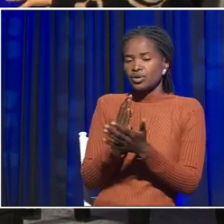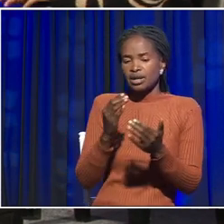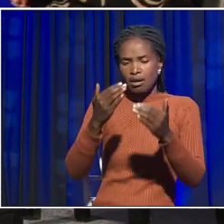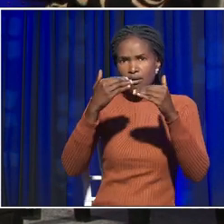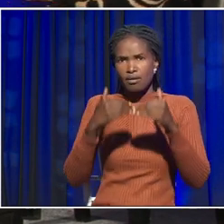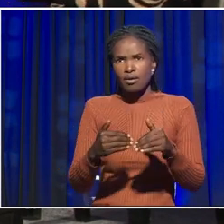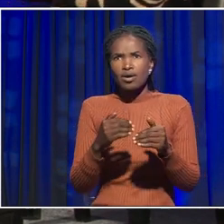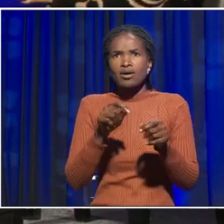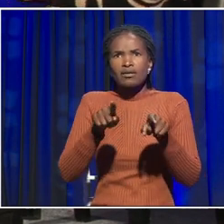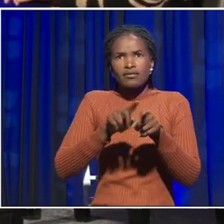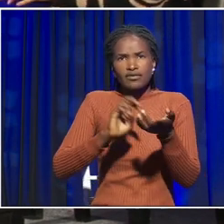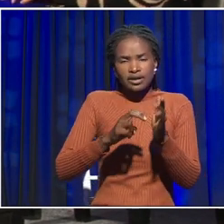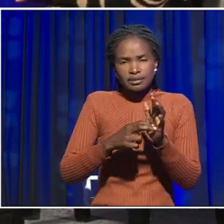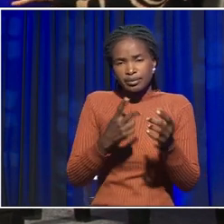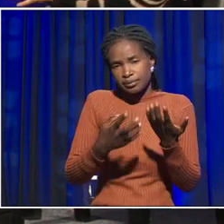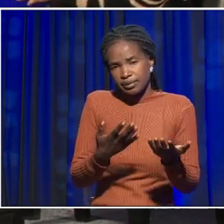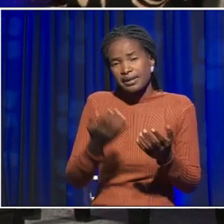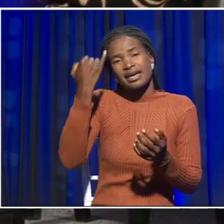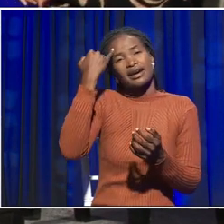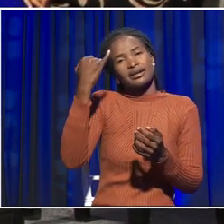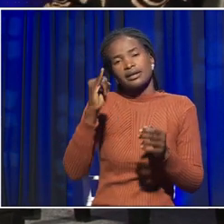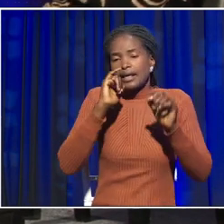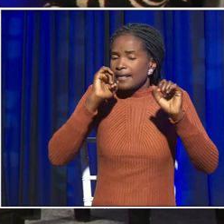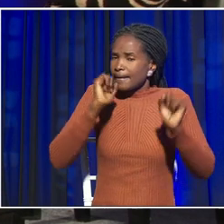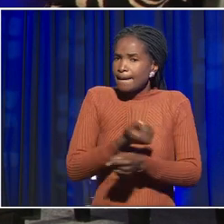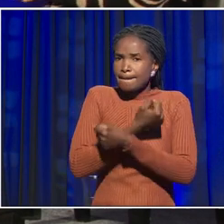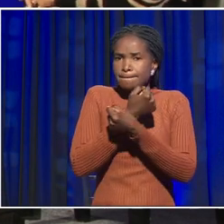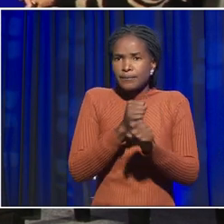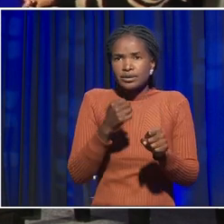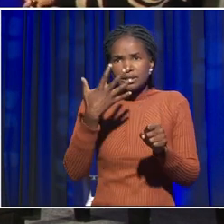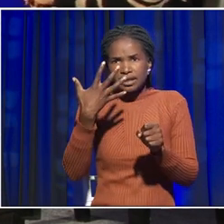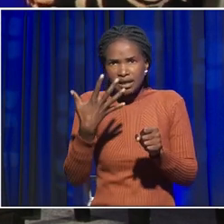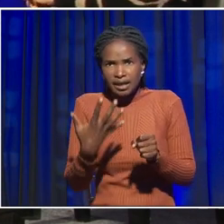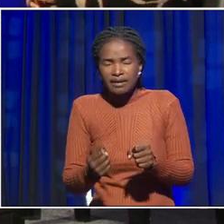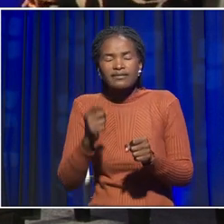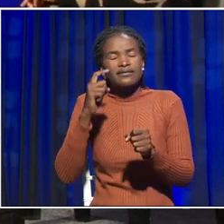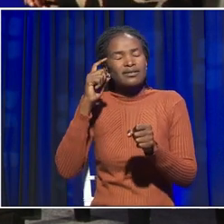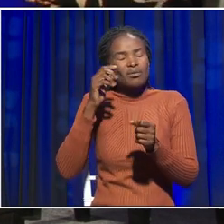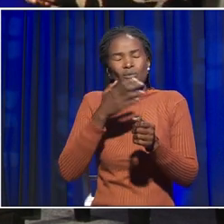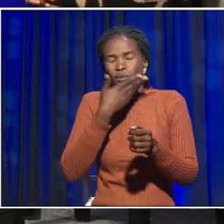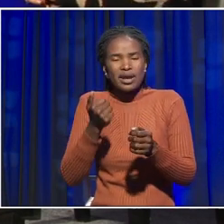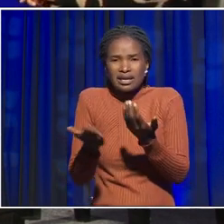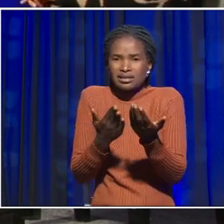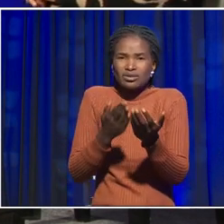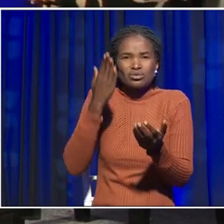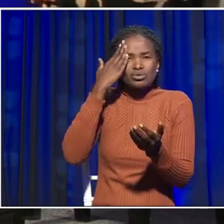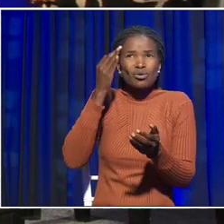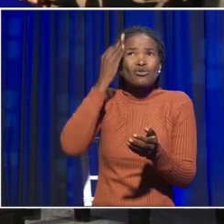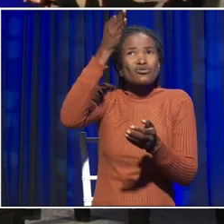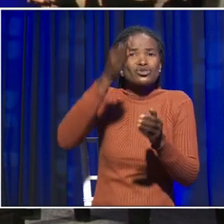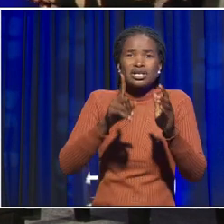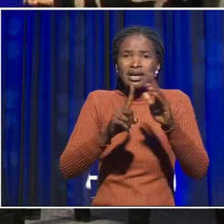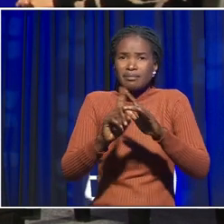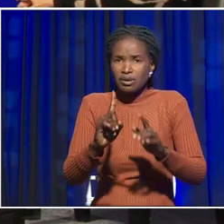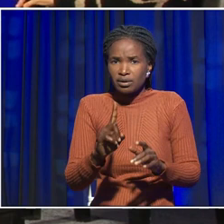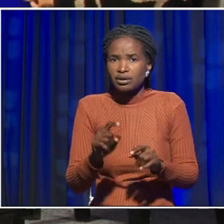helps, you know, supports a bit also this idea of you cannot have a crystal ball to predict the future. And I will ask quickly our studio if